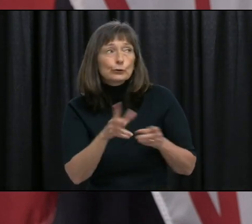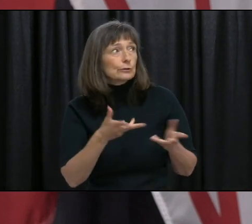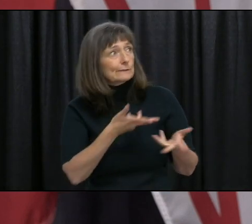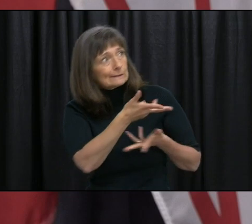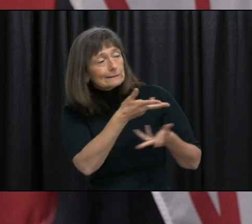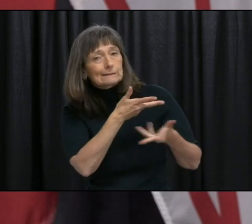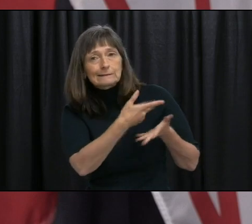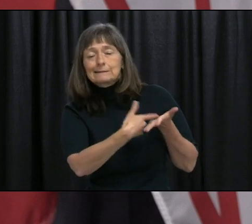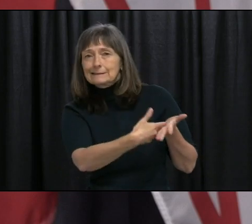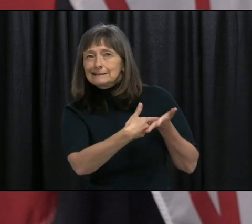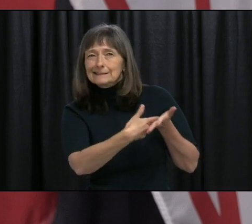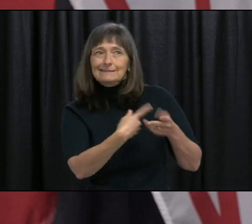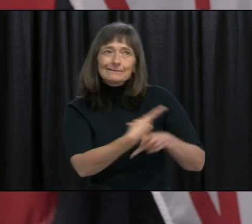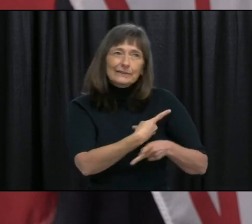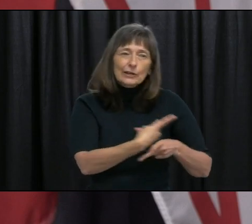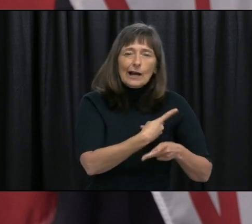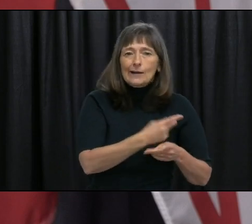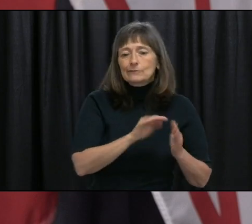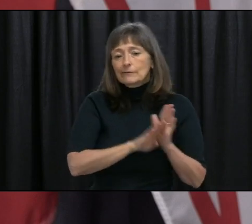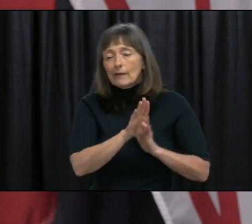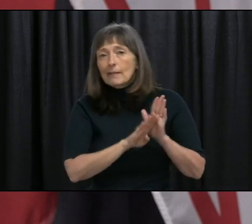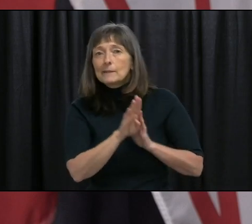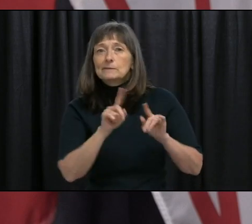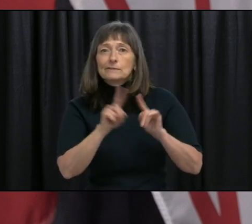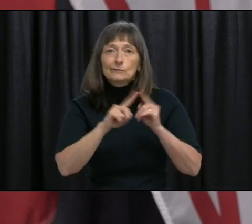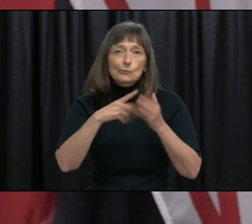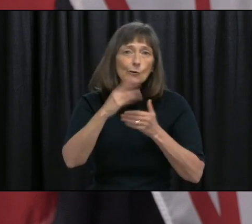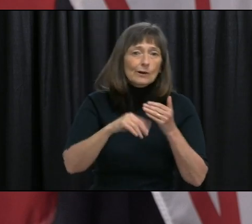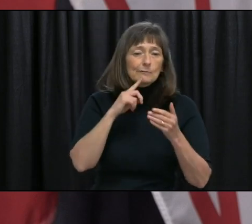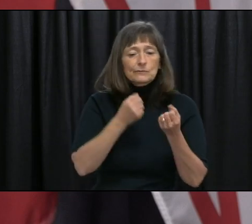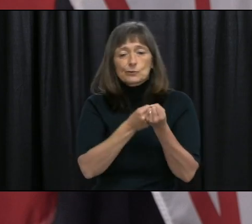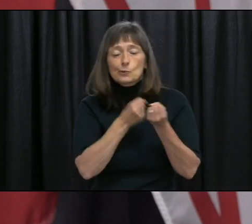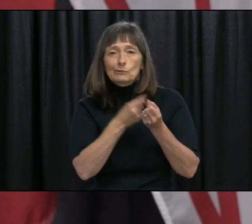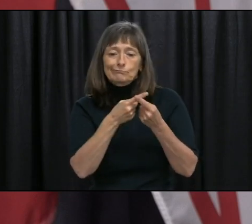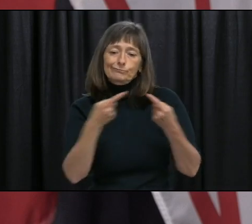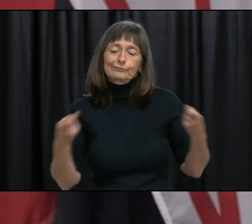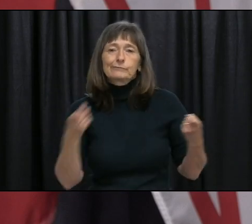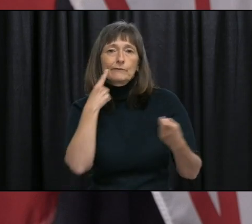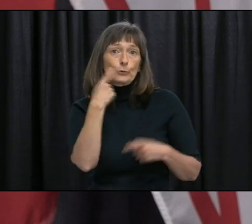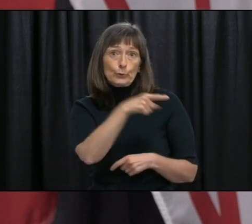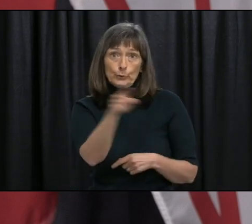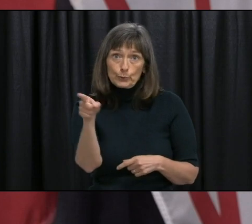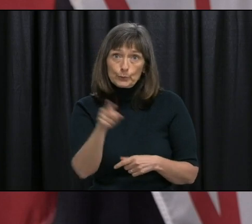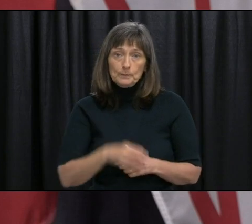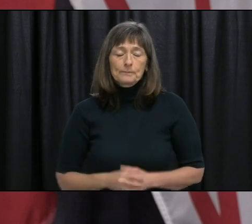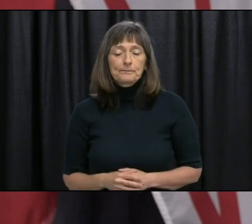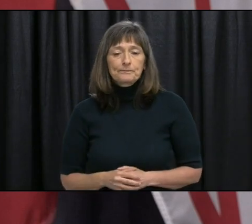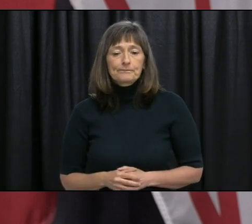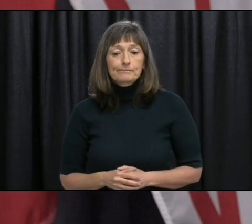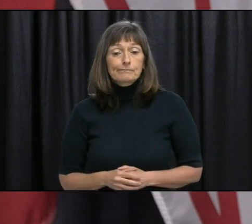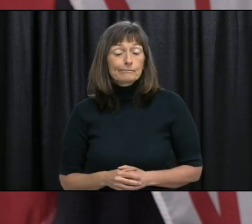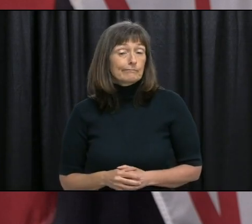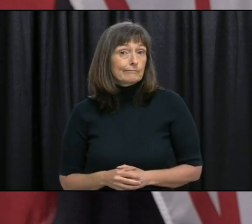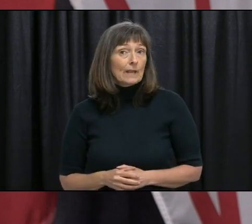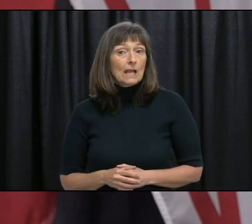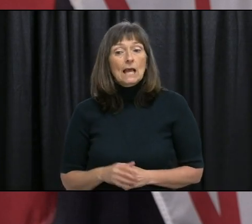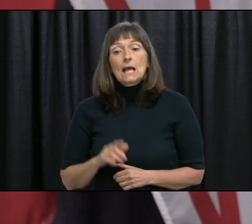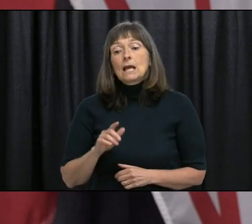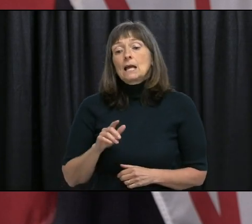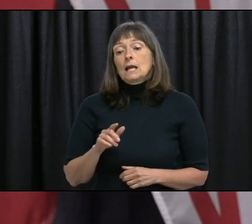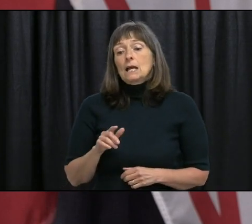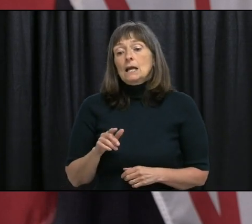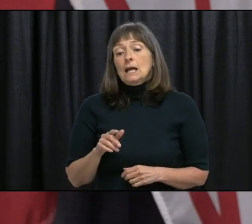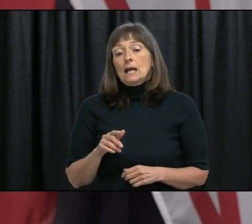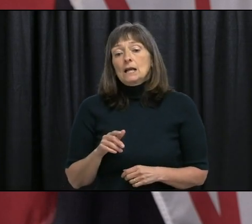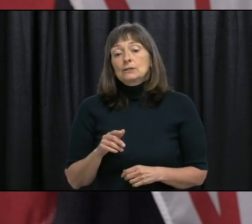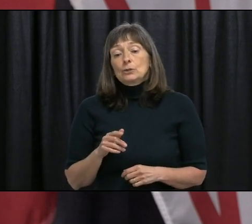together to inform and develop programs and supports. It's not hard to see the results of this work. Later this week was announced